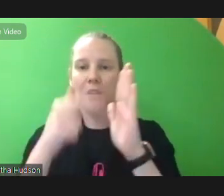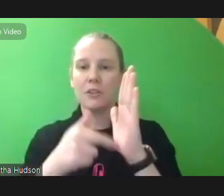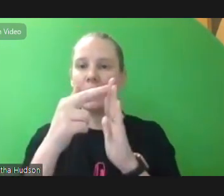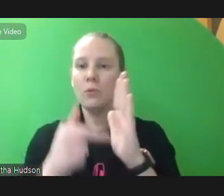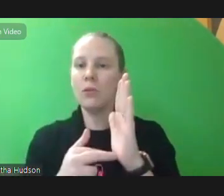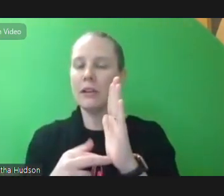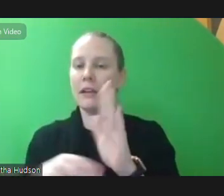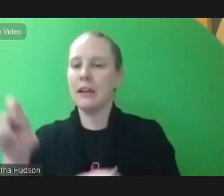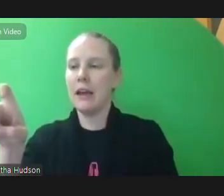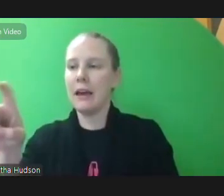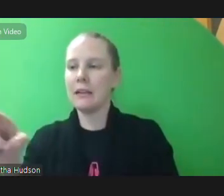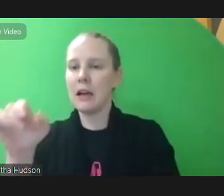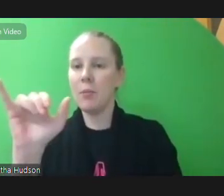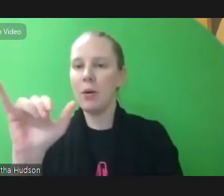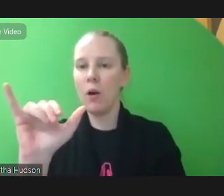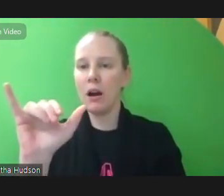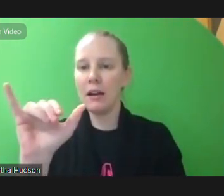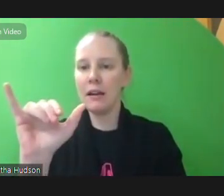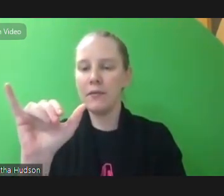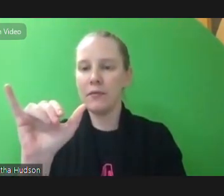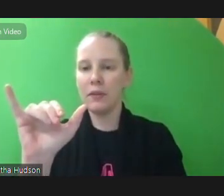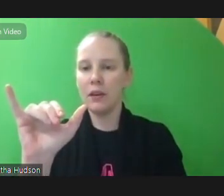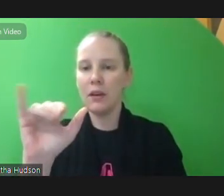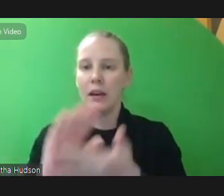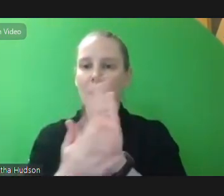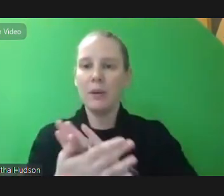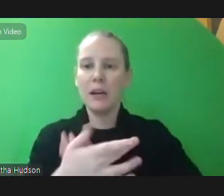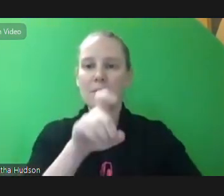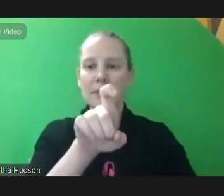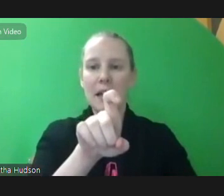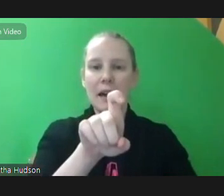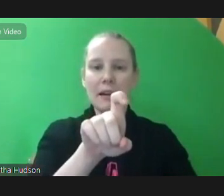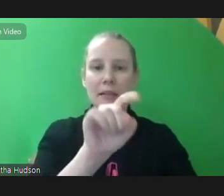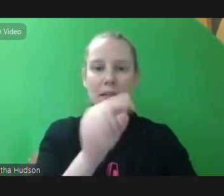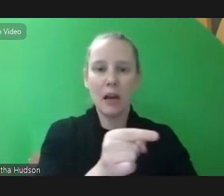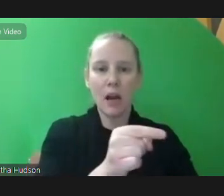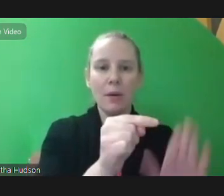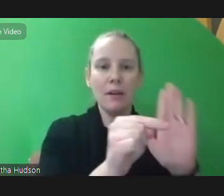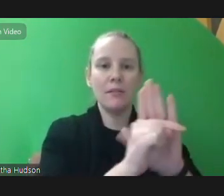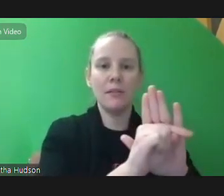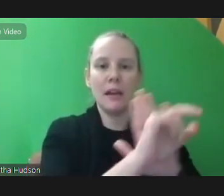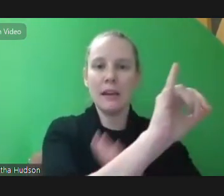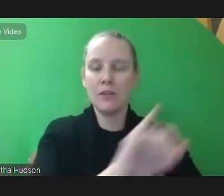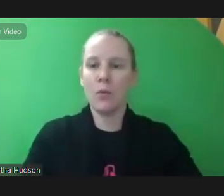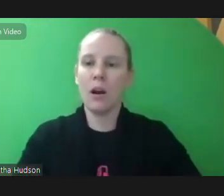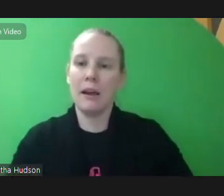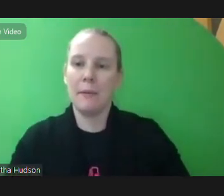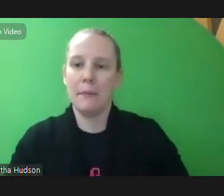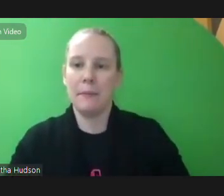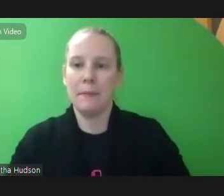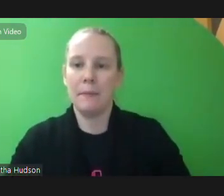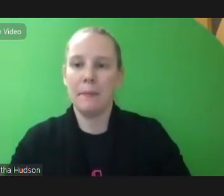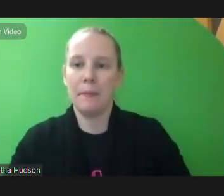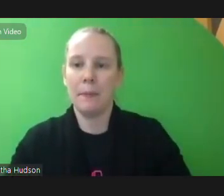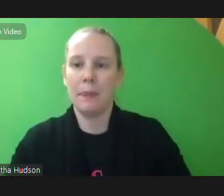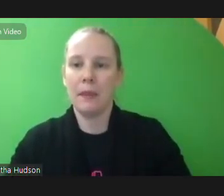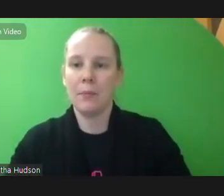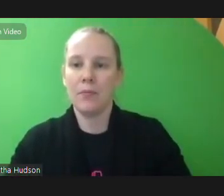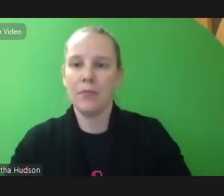So here's my rule again, X comma Y, and it becomes X comma negative Y.